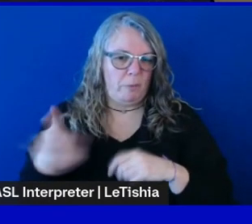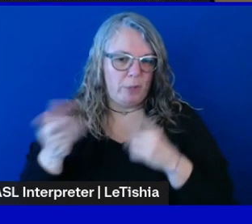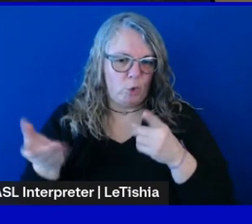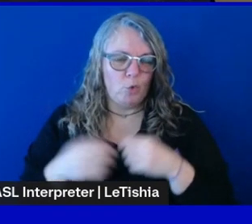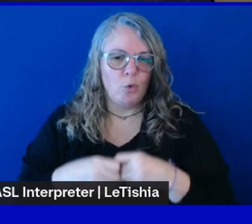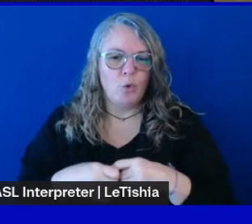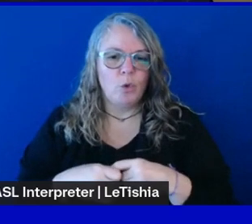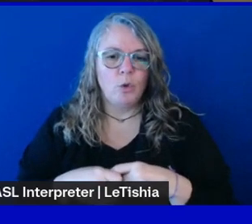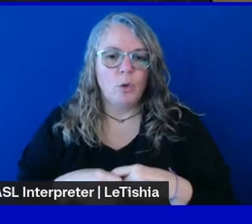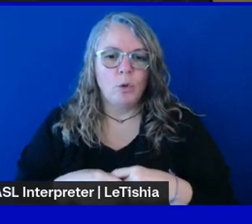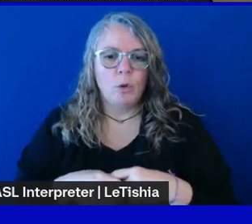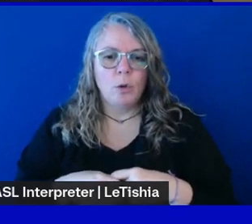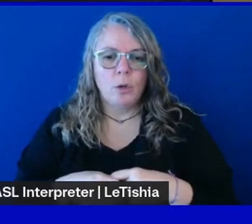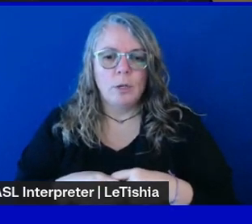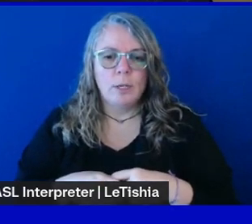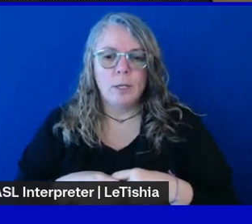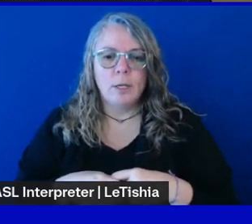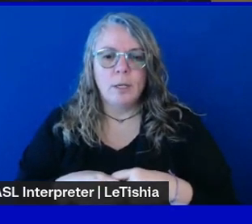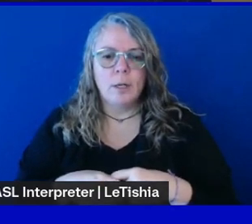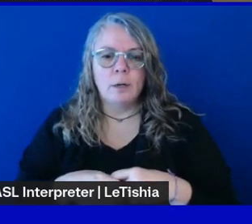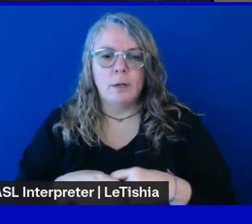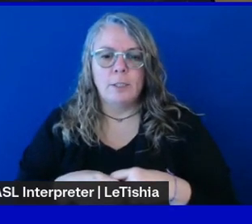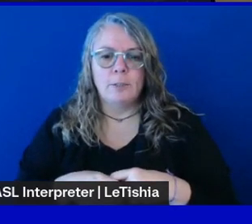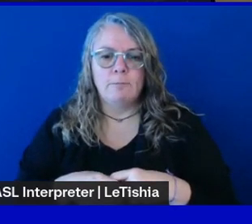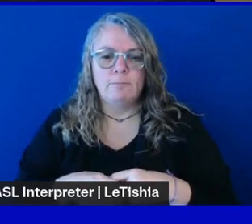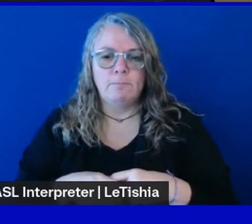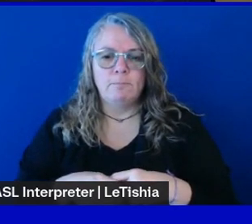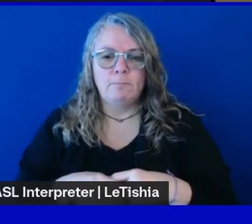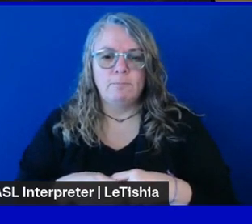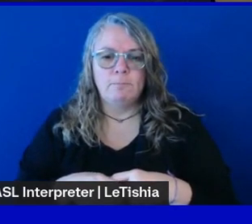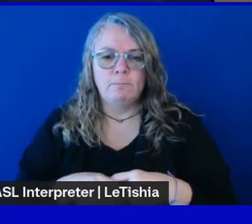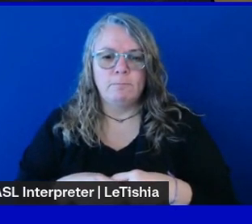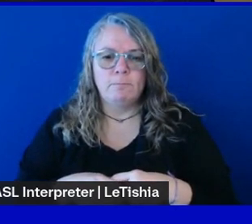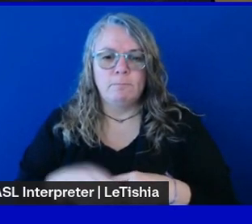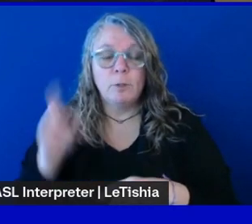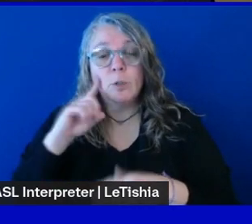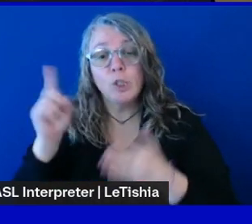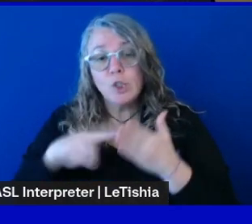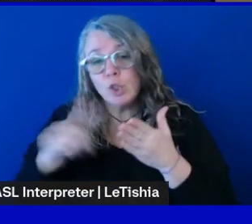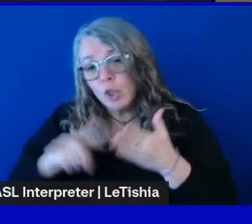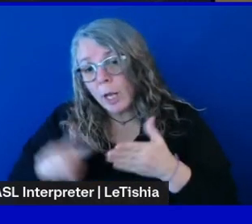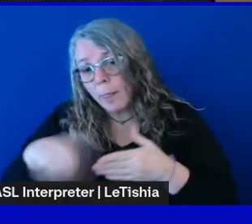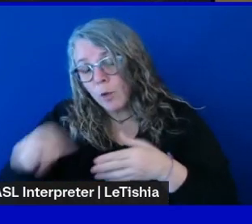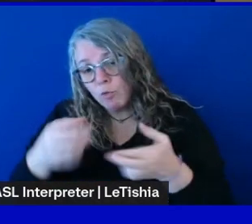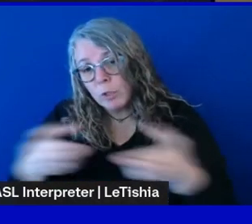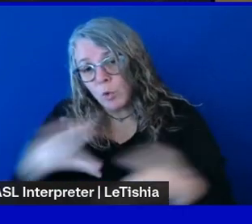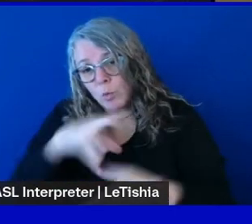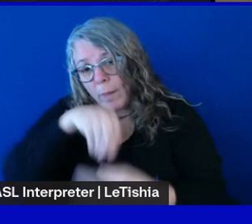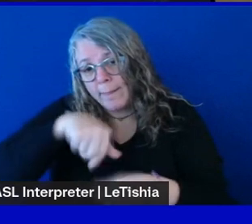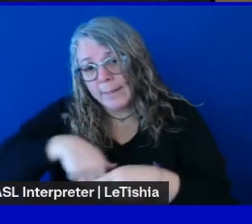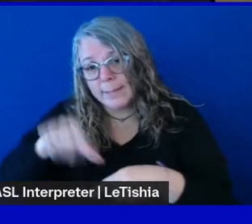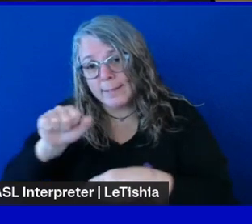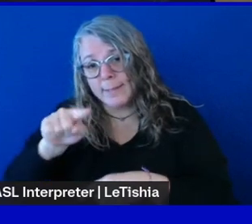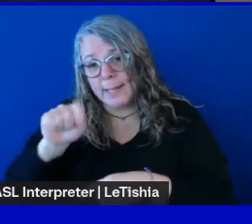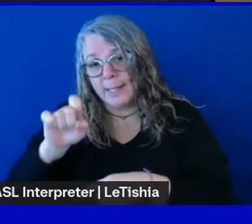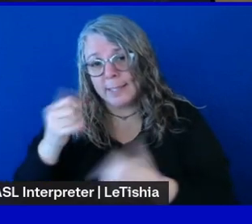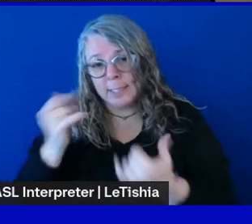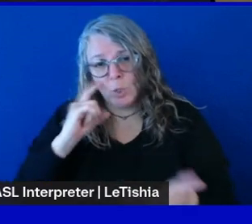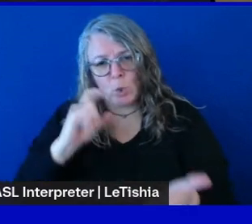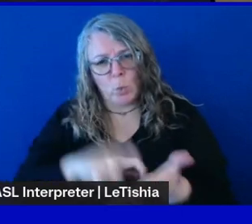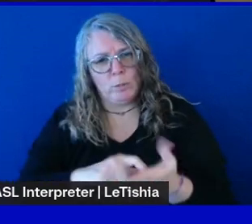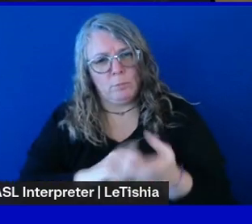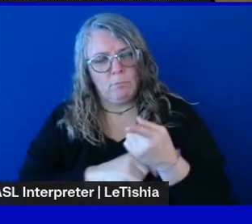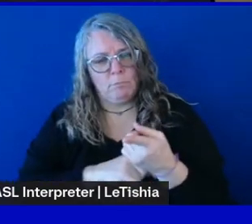we're going to kind of check the resources in the state, you're still going to notice that